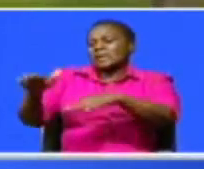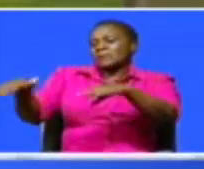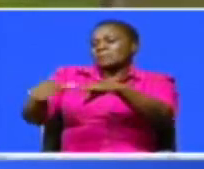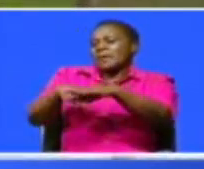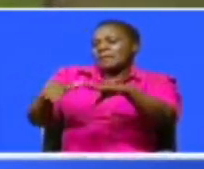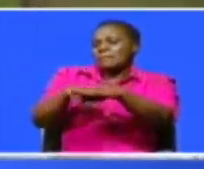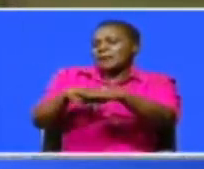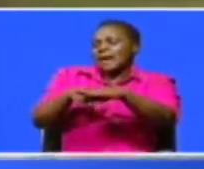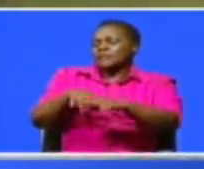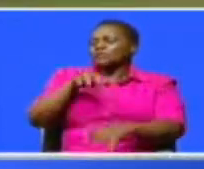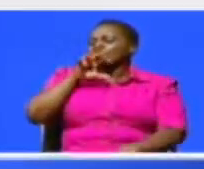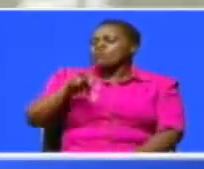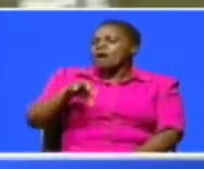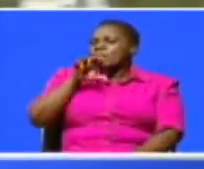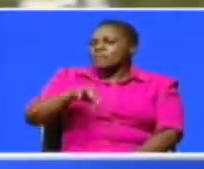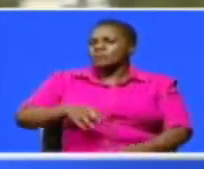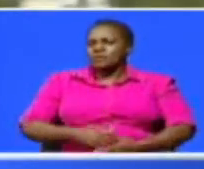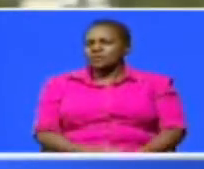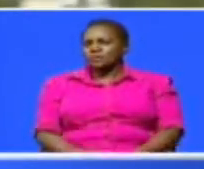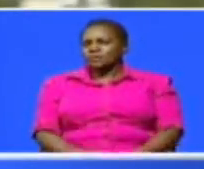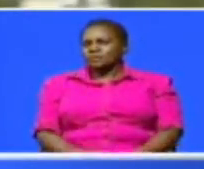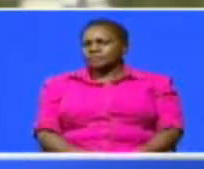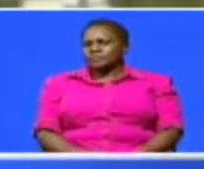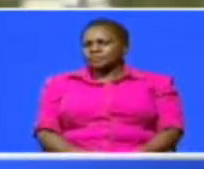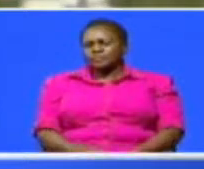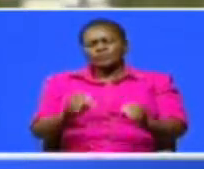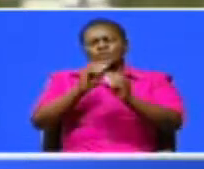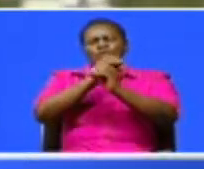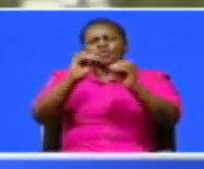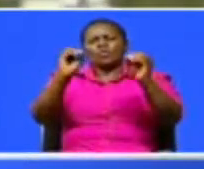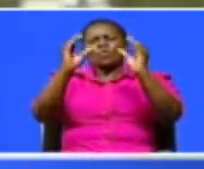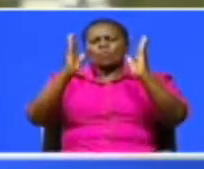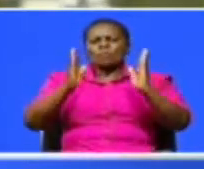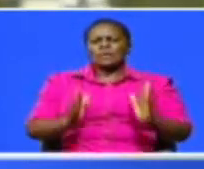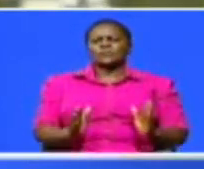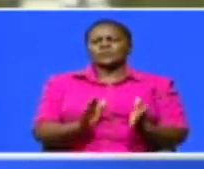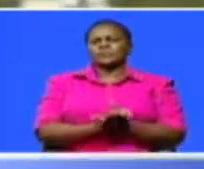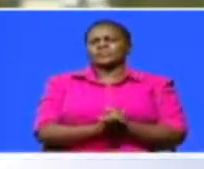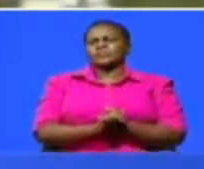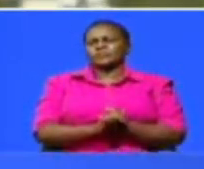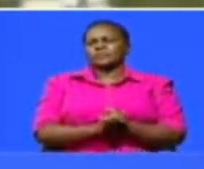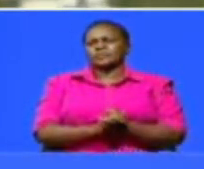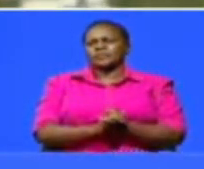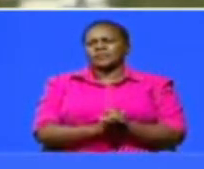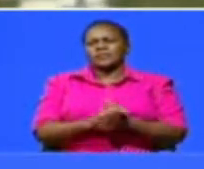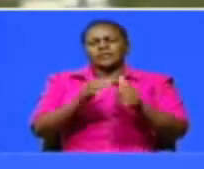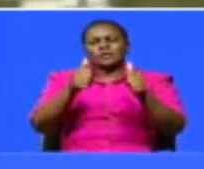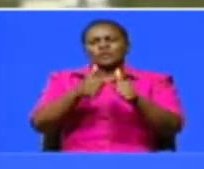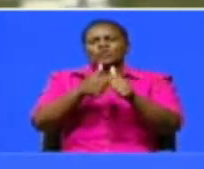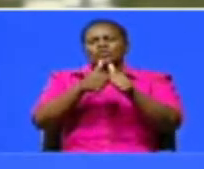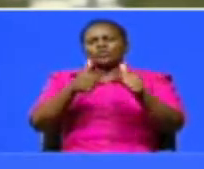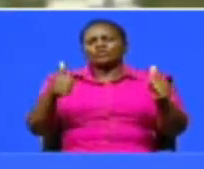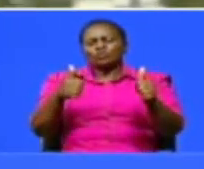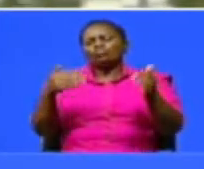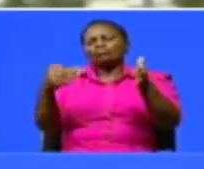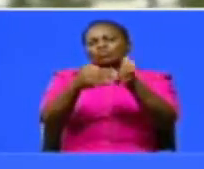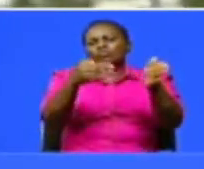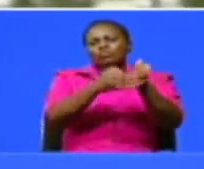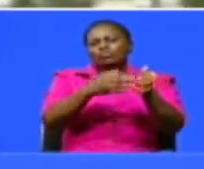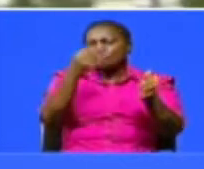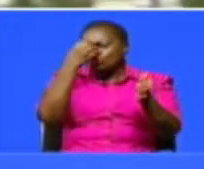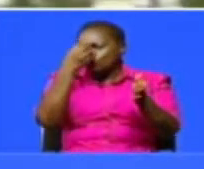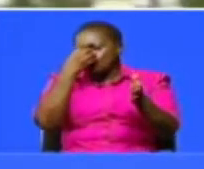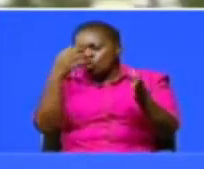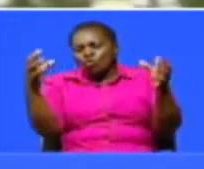wake kuchachisha siasa. There is nobody who has refused William Samoei Ruto